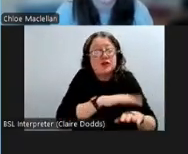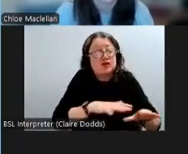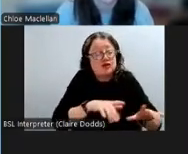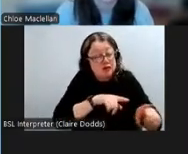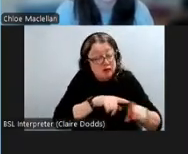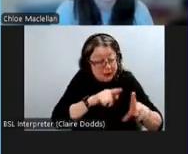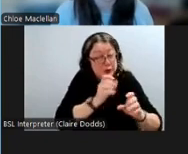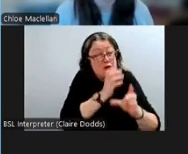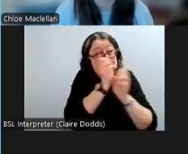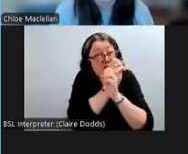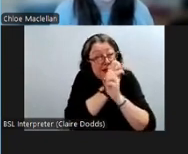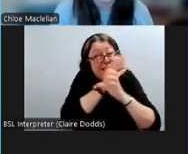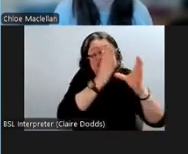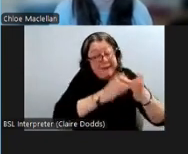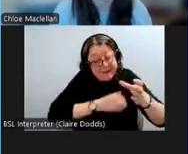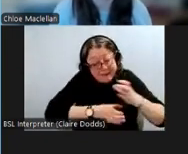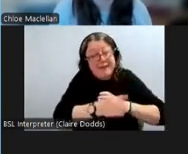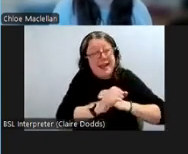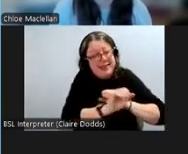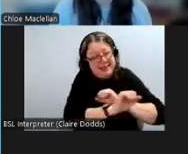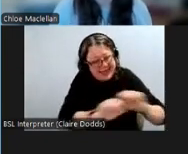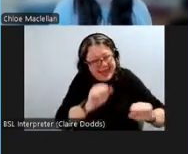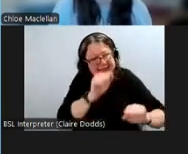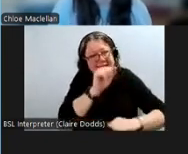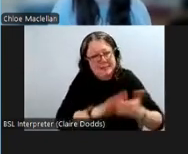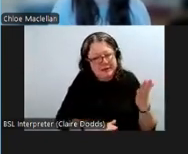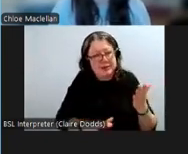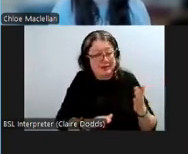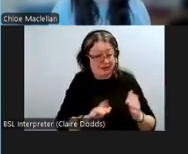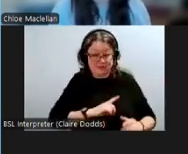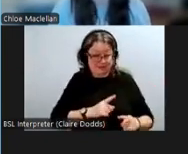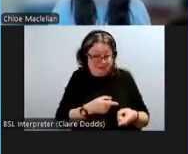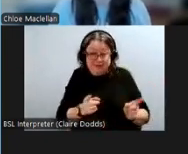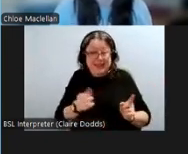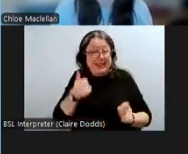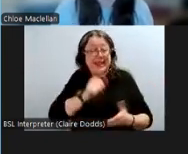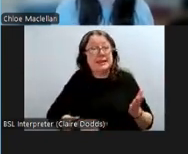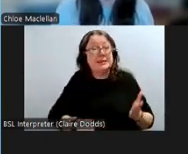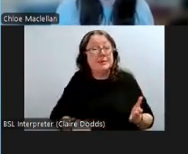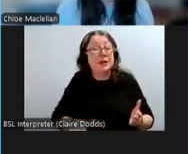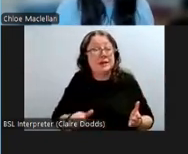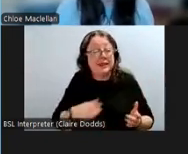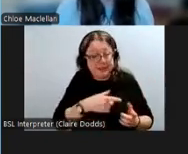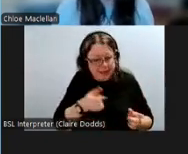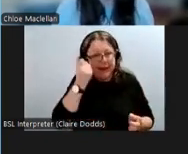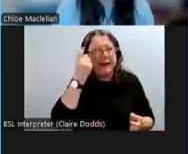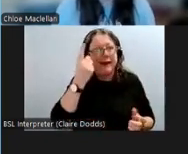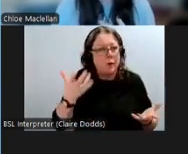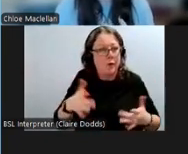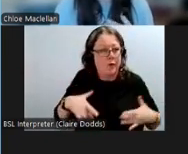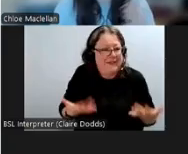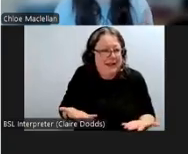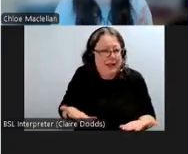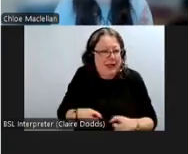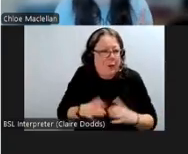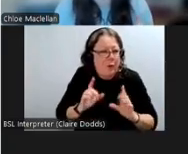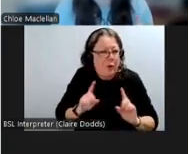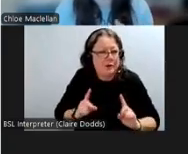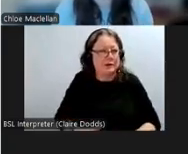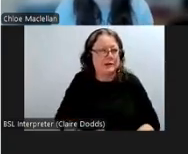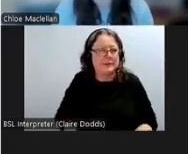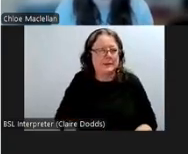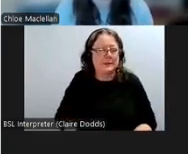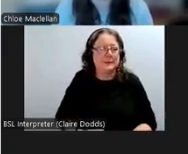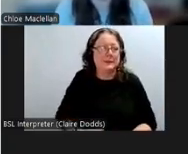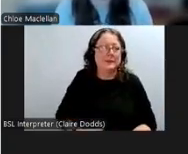their experience. They're the experts of what goes on in their school and what it feels like for their family. So this is some of the